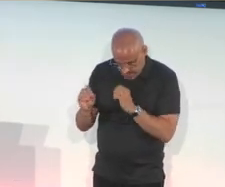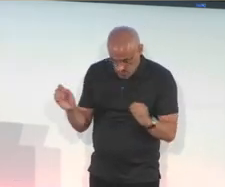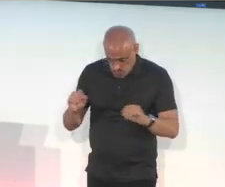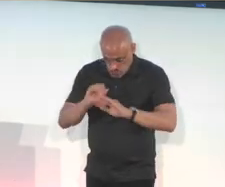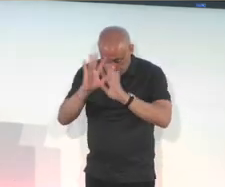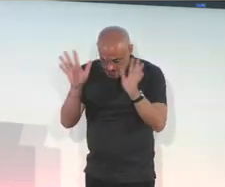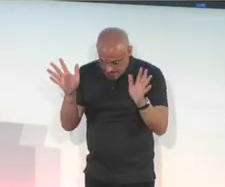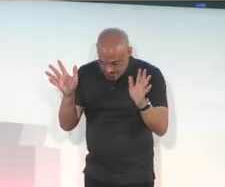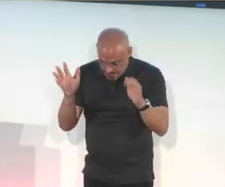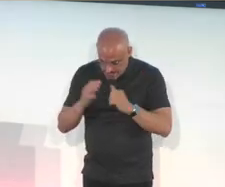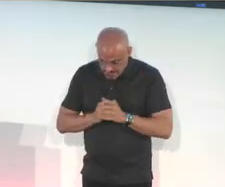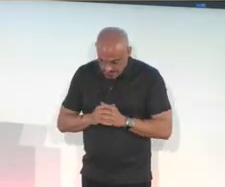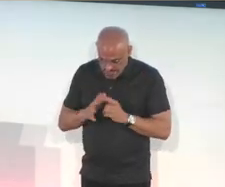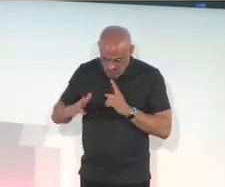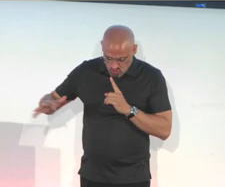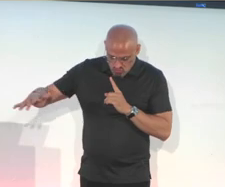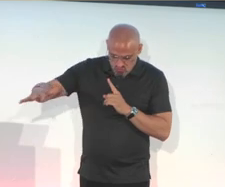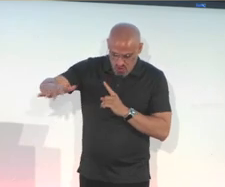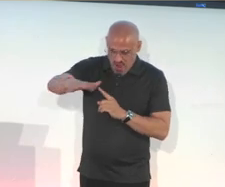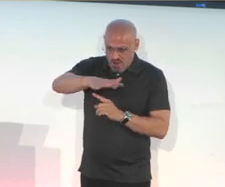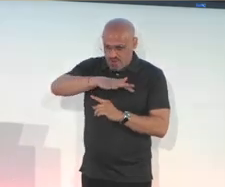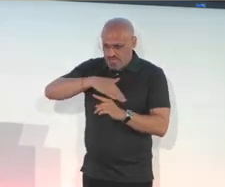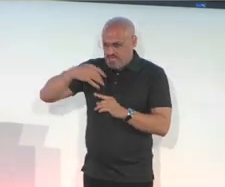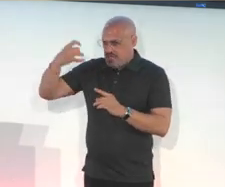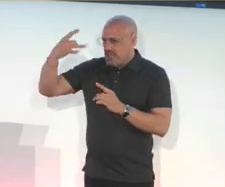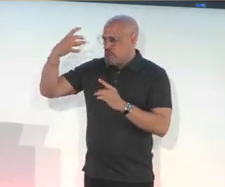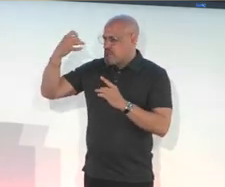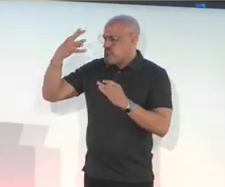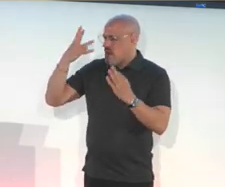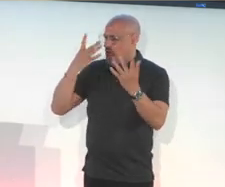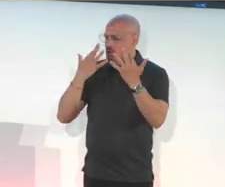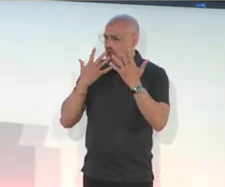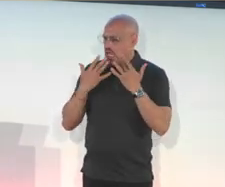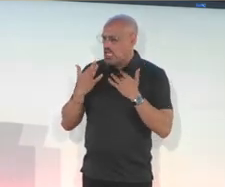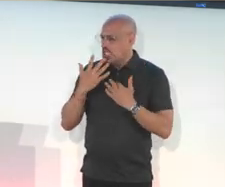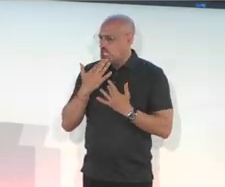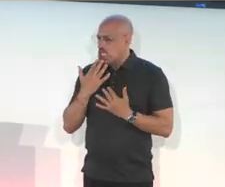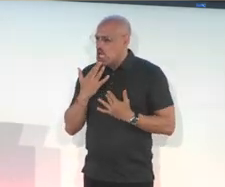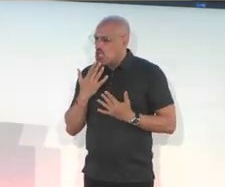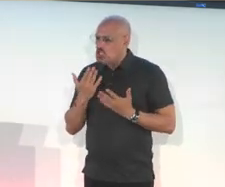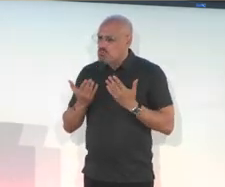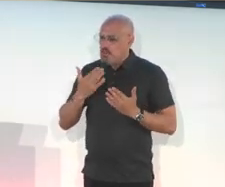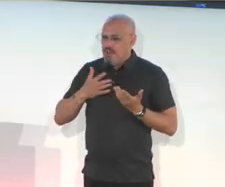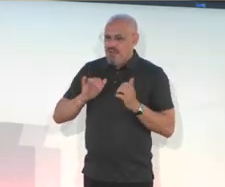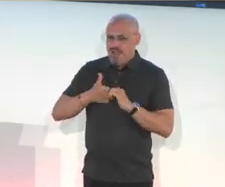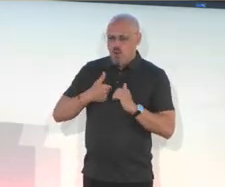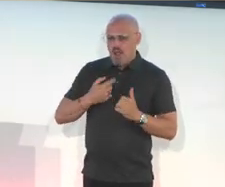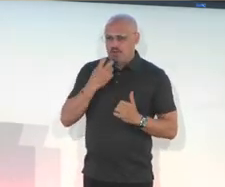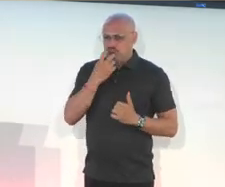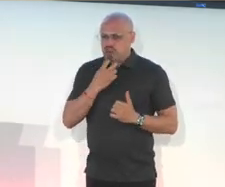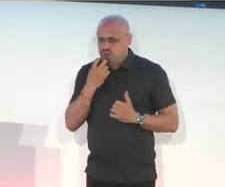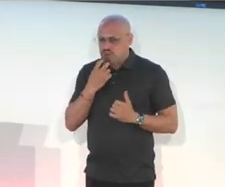that surroundings, brightness, colors, maybe my way of pronouncing